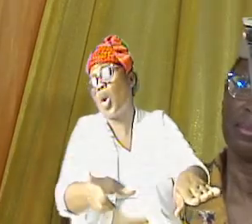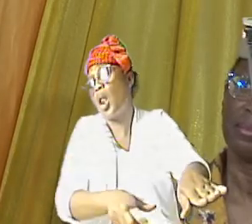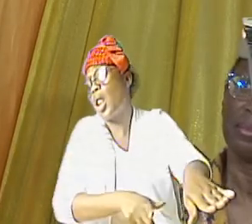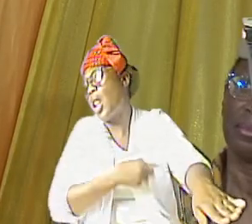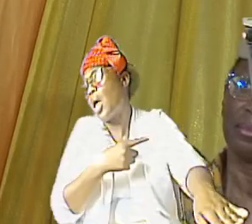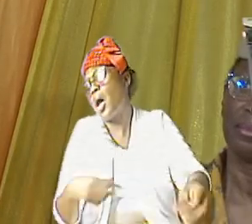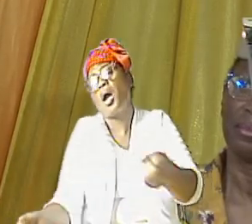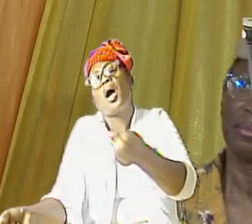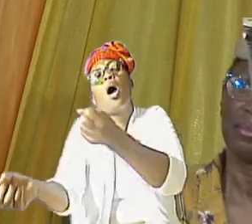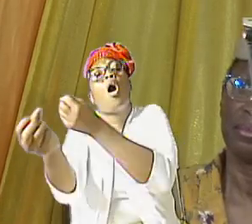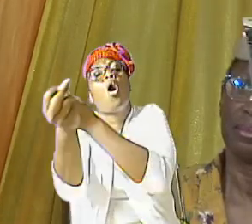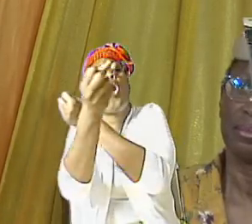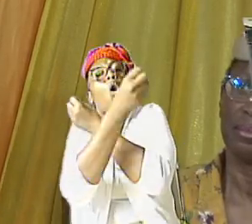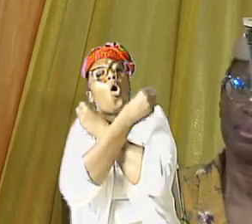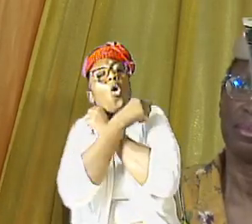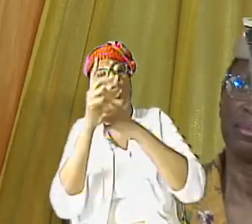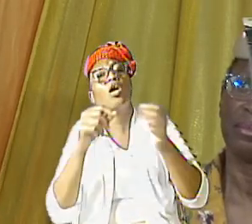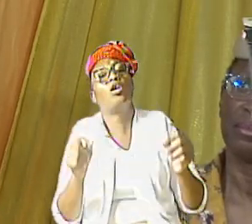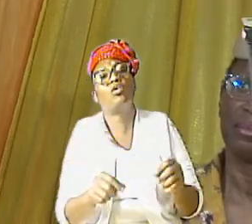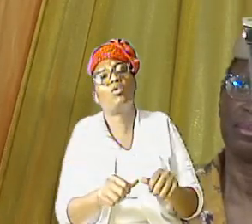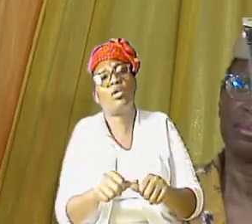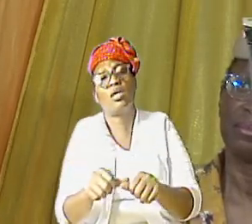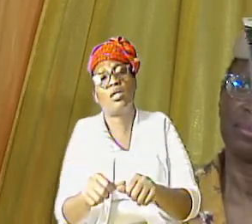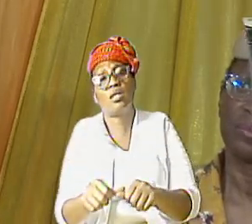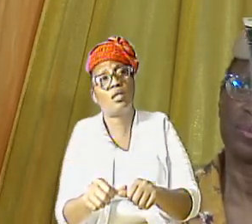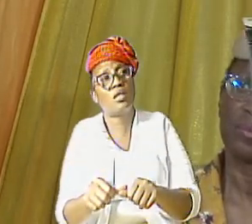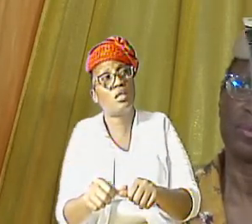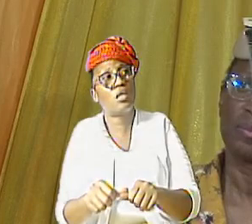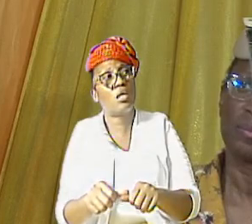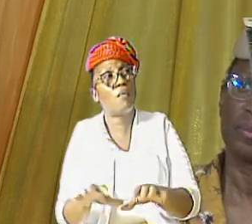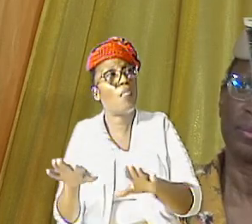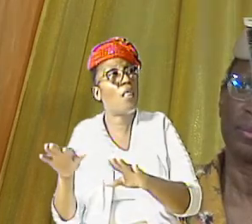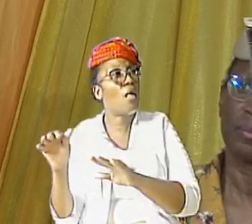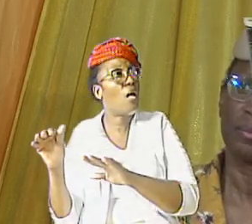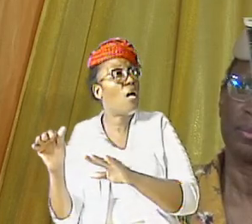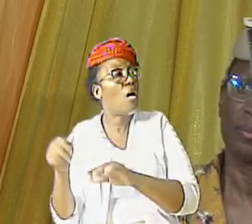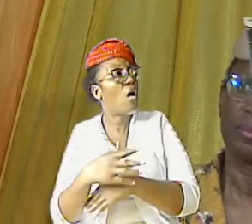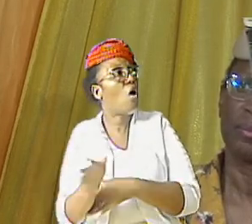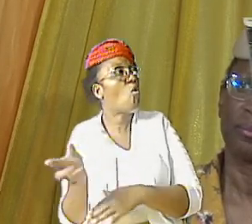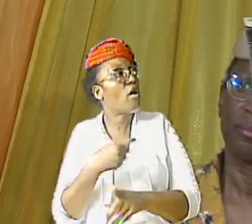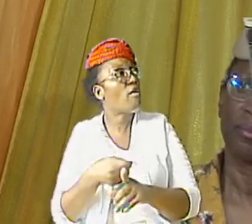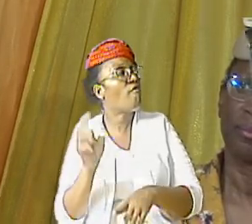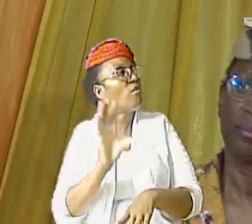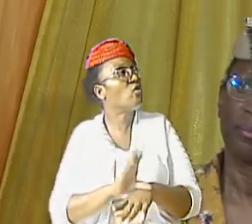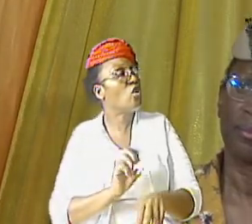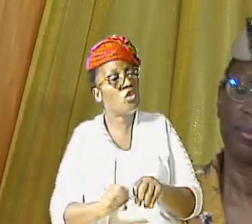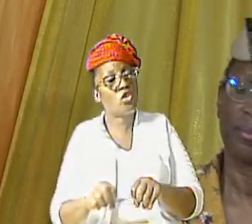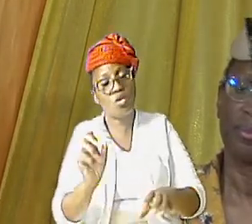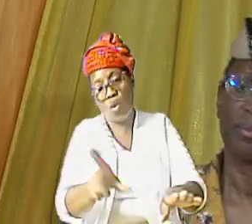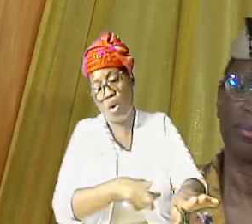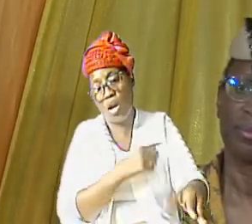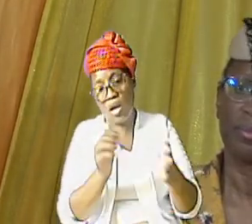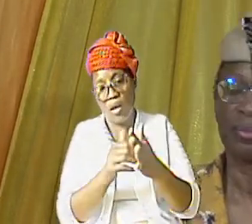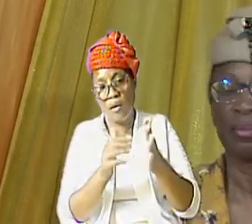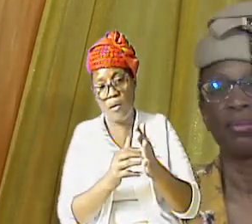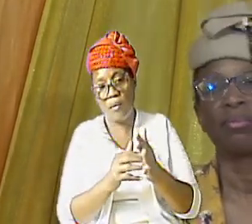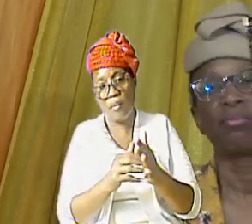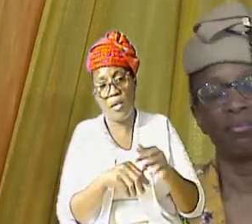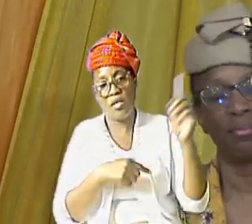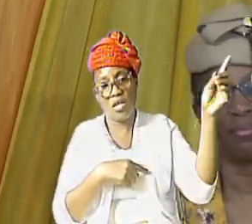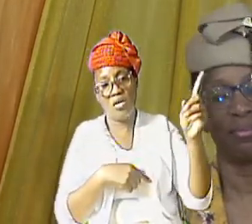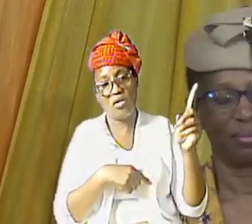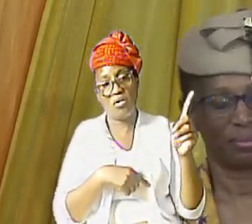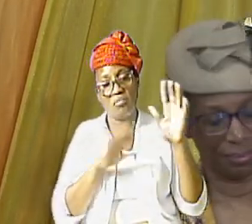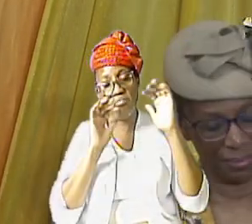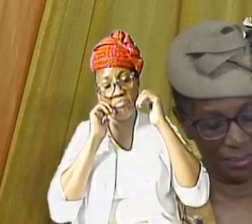know. Don't stay away from church so long again. But don't like, she said, I don't like not seeing you in church. I remember I was sitting down. I mean, I said, I'm really shame in the